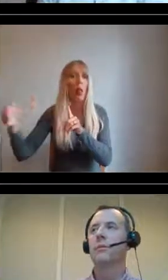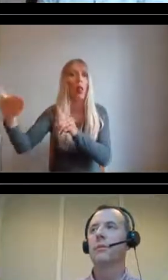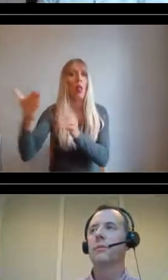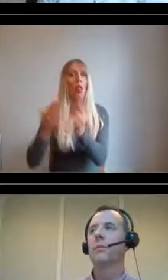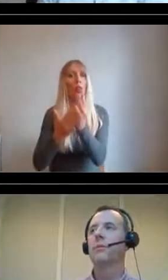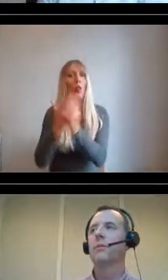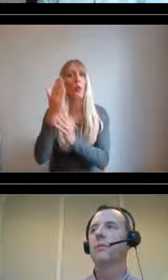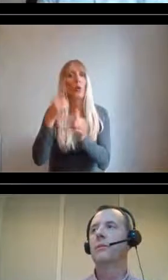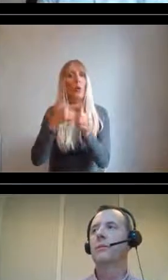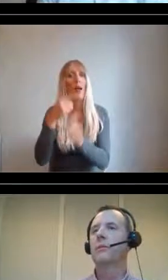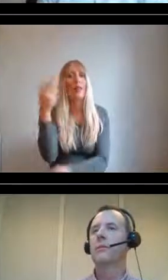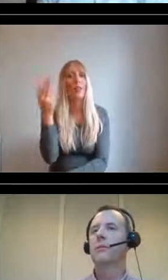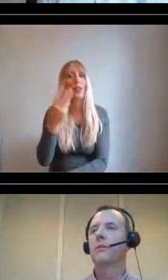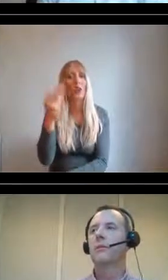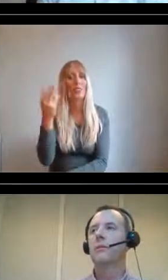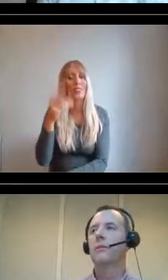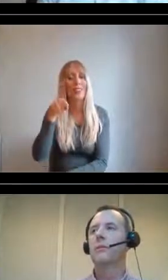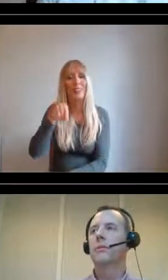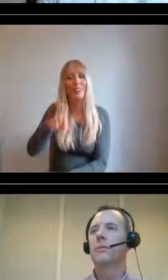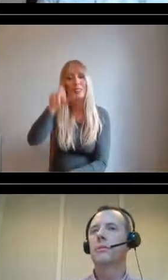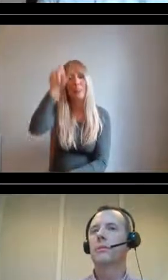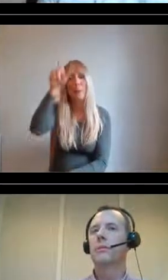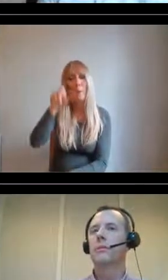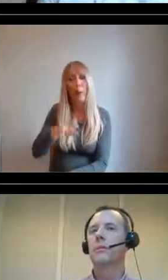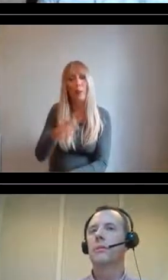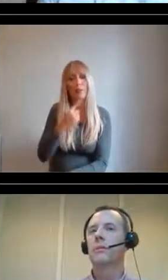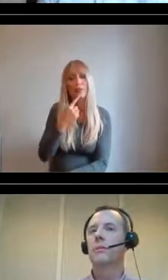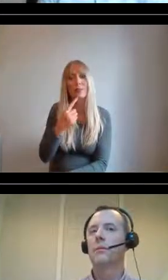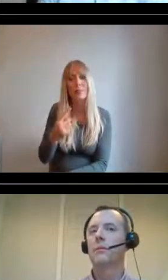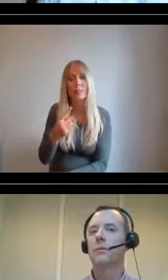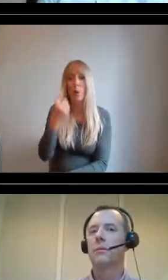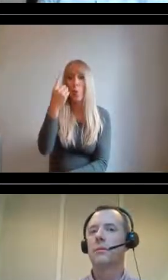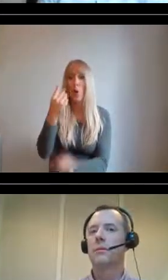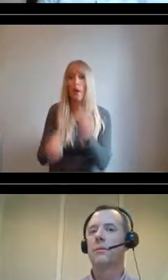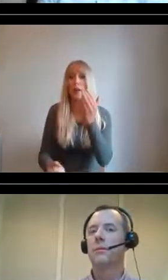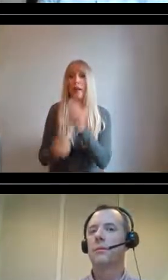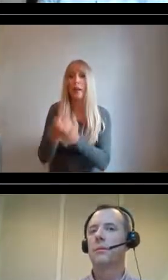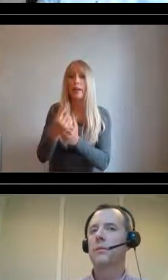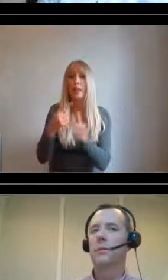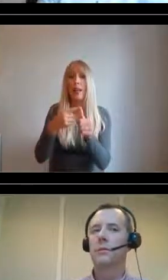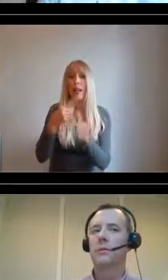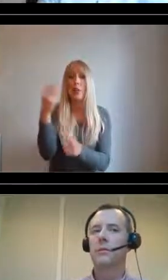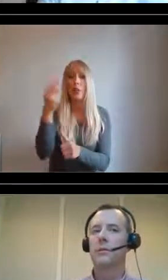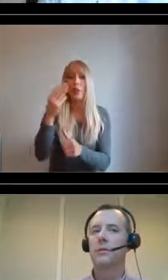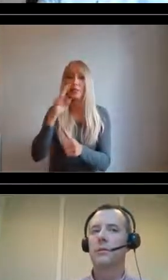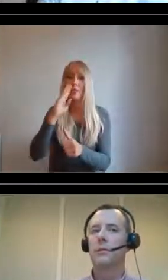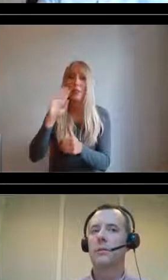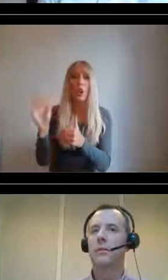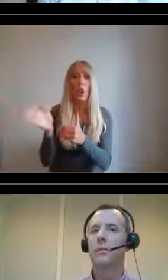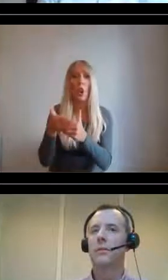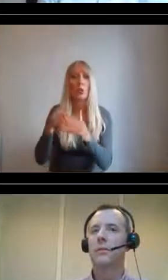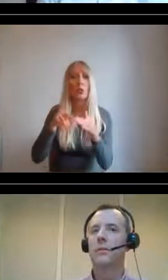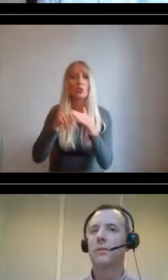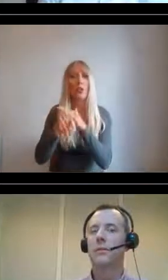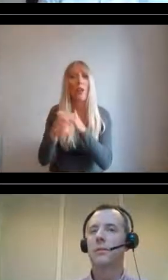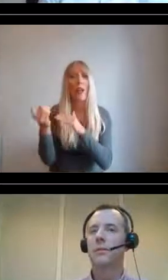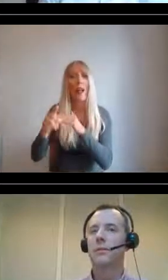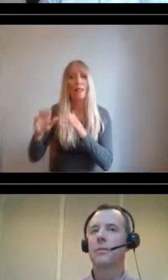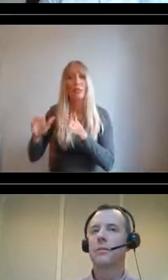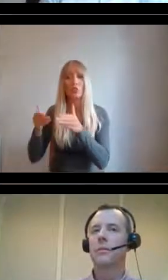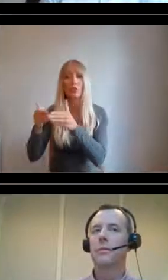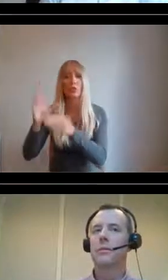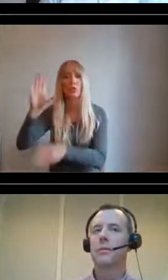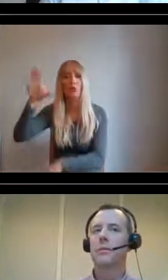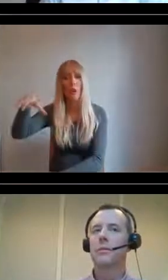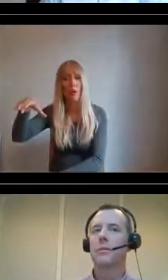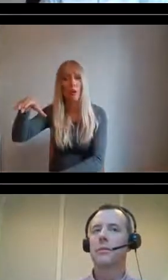A13. And this person is saying one incident on the A13 could close the tunnel and both docks. Can you